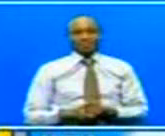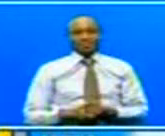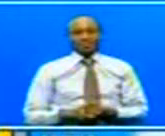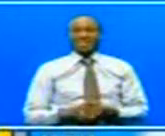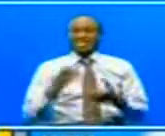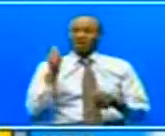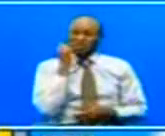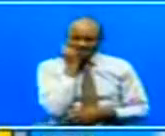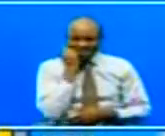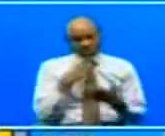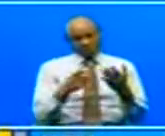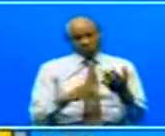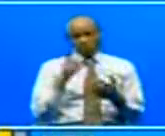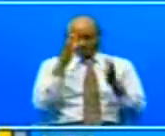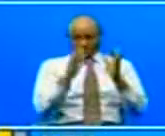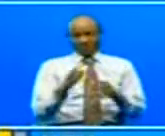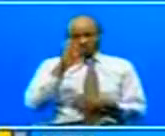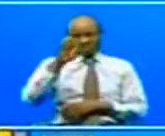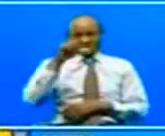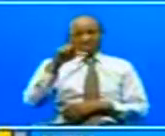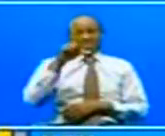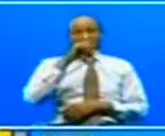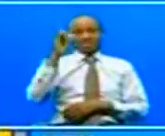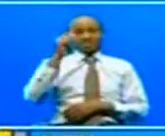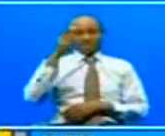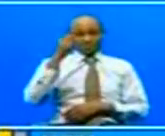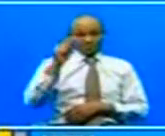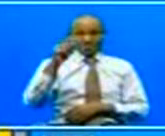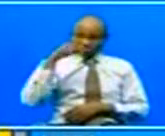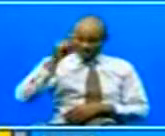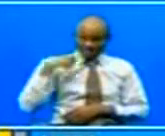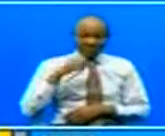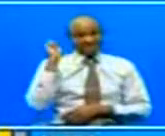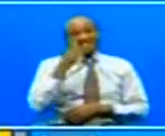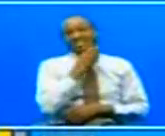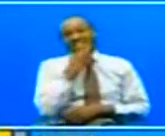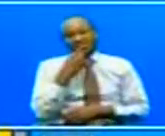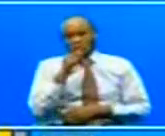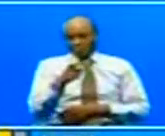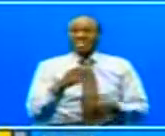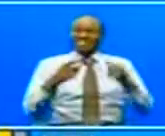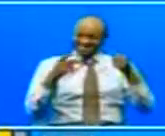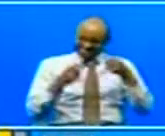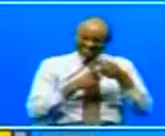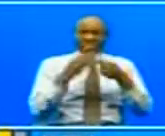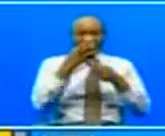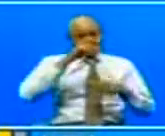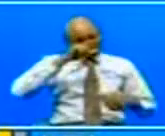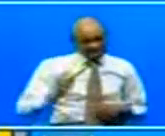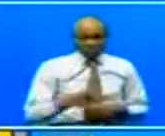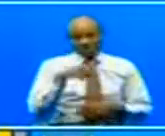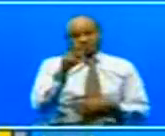It is sad to note that Olympian Elizabeth Andiego is yet to leave Kenyatta National Hospital over a bill of 63,000 Kenyan